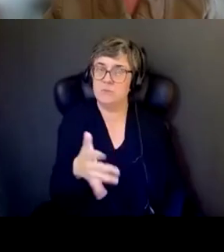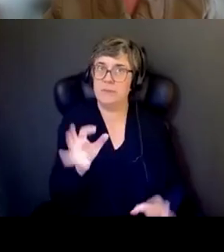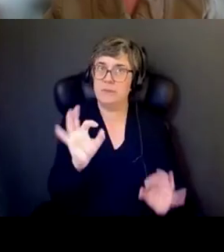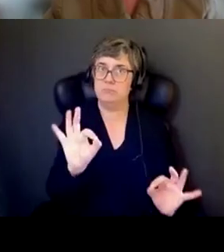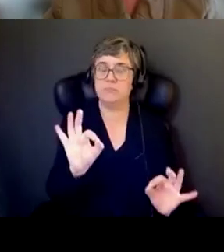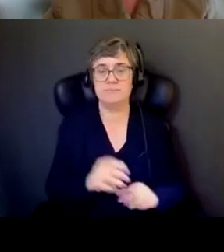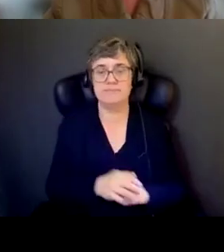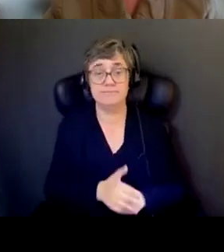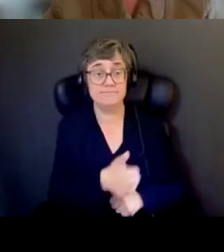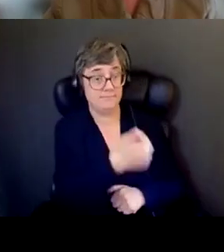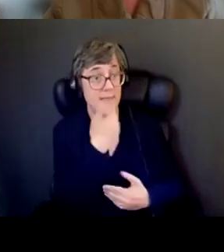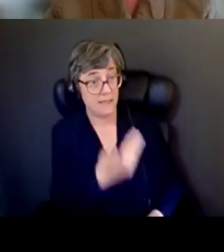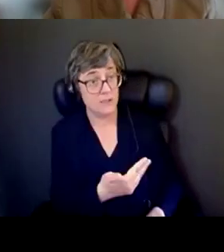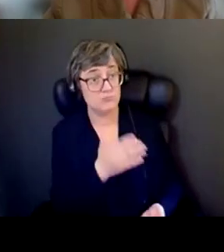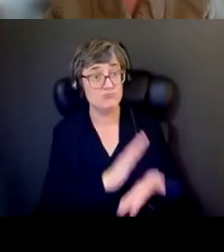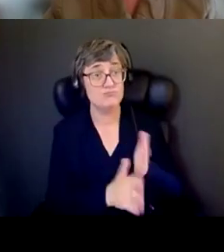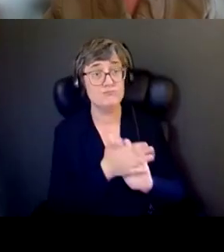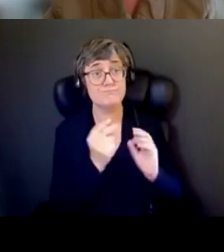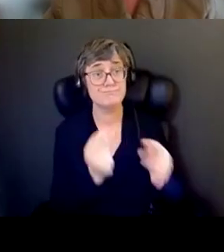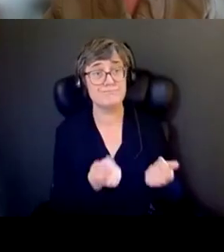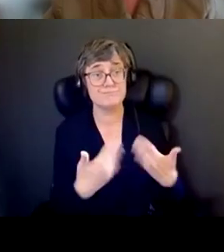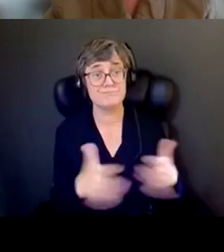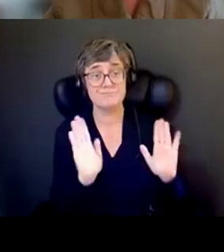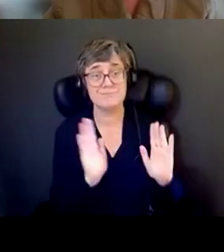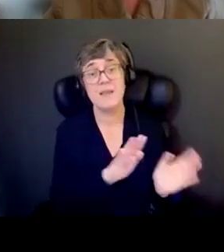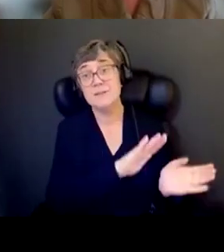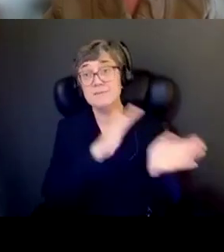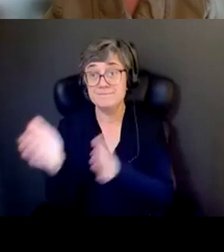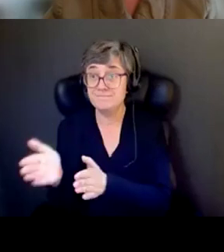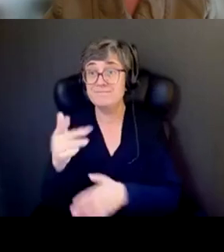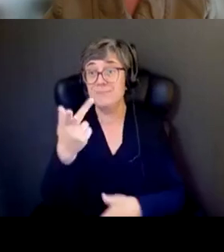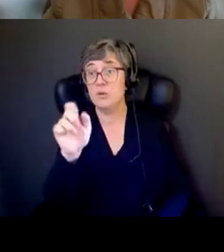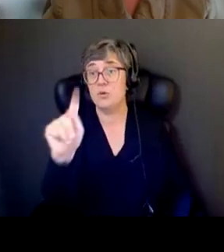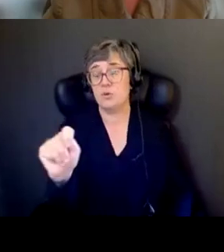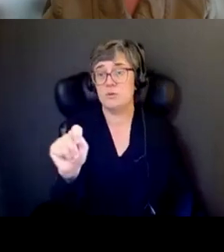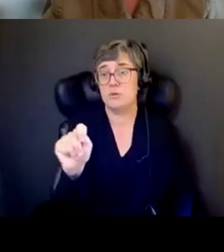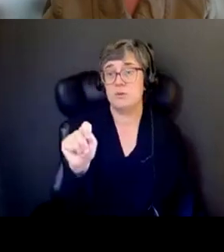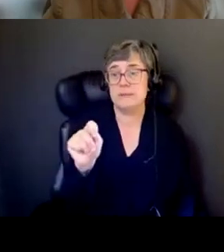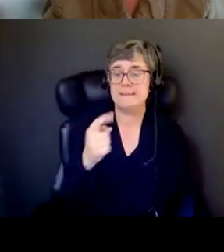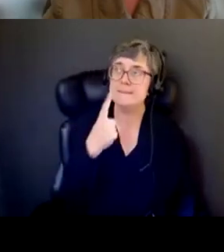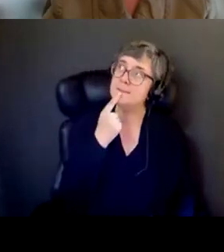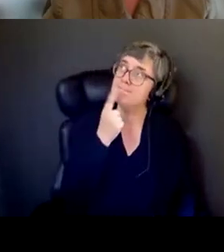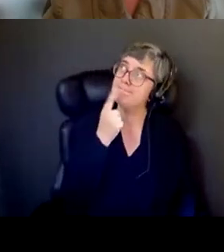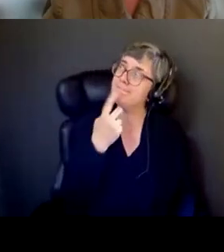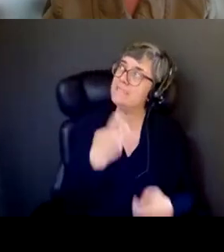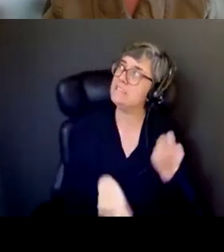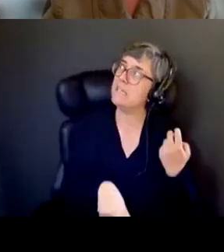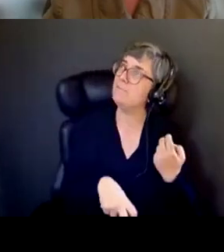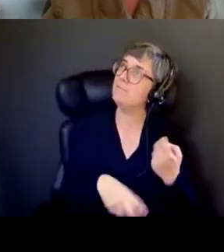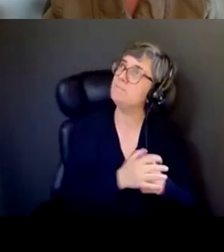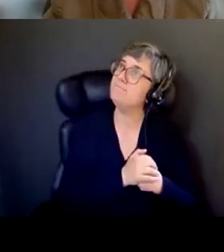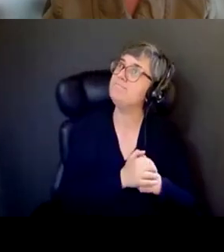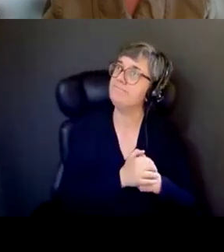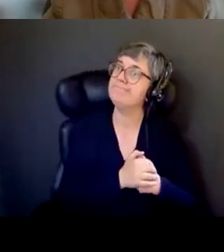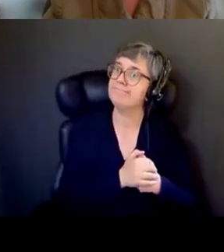Kurt. I would say, let's see, this is tough. Yeah.